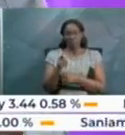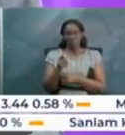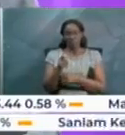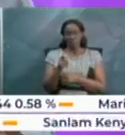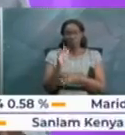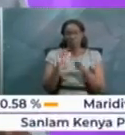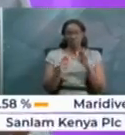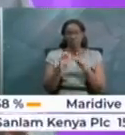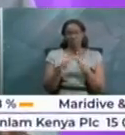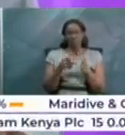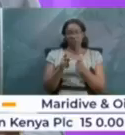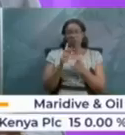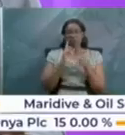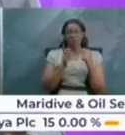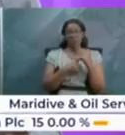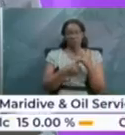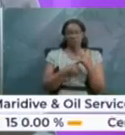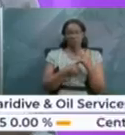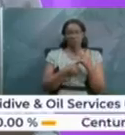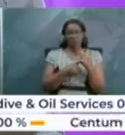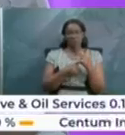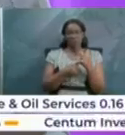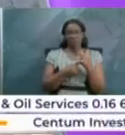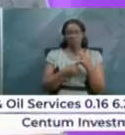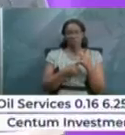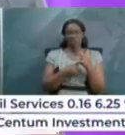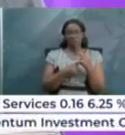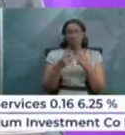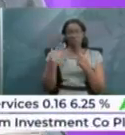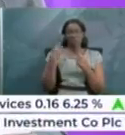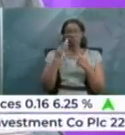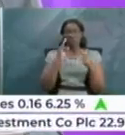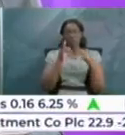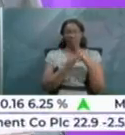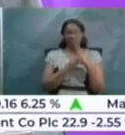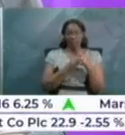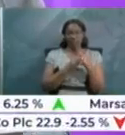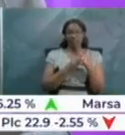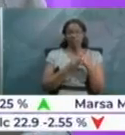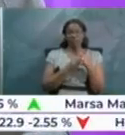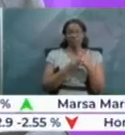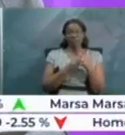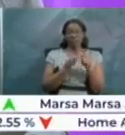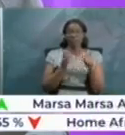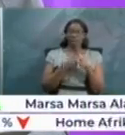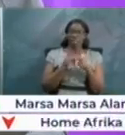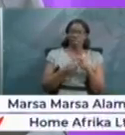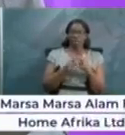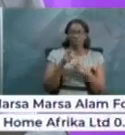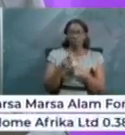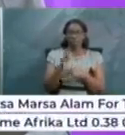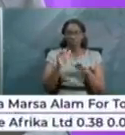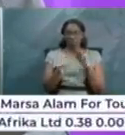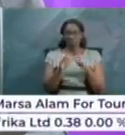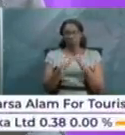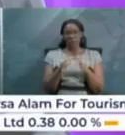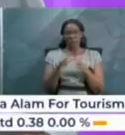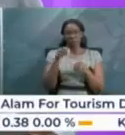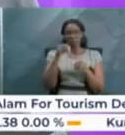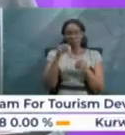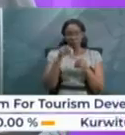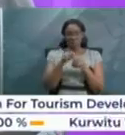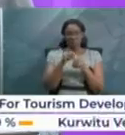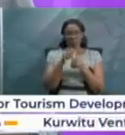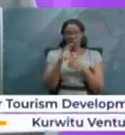actually go for 600, all down from 800 Kenya shillings. Then the AfriSet's tailor stuffed animals,